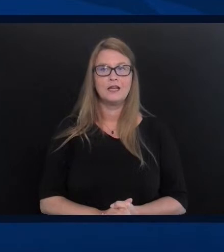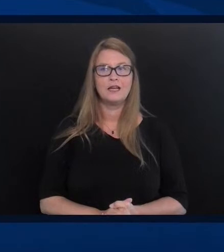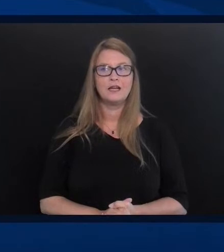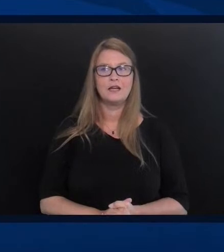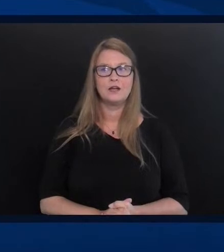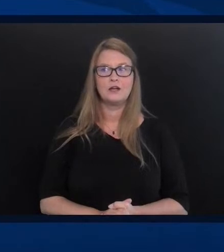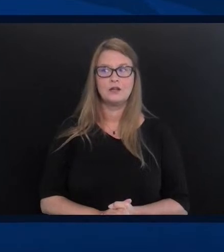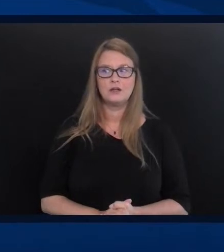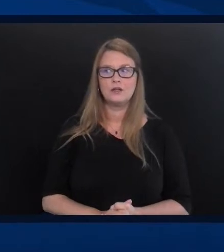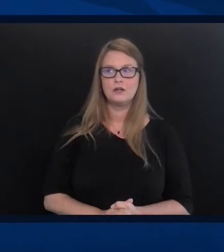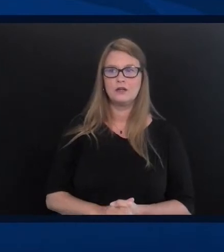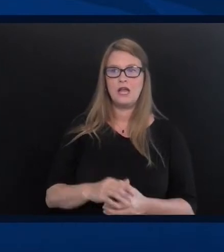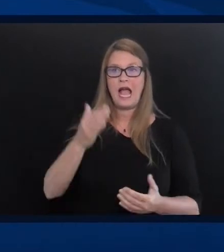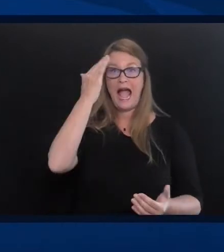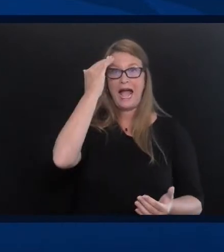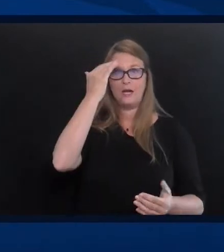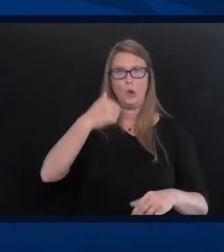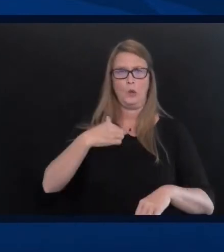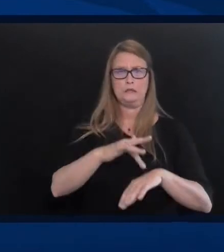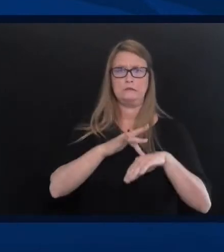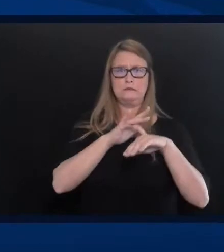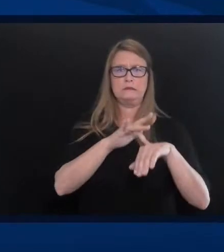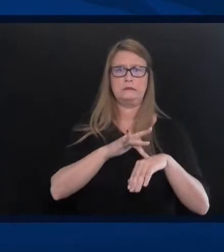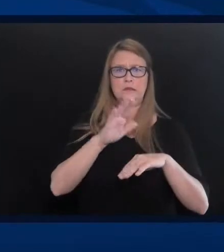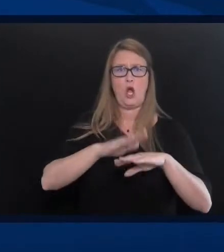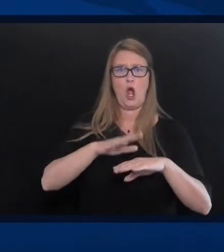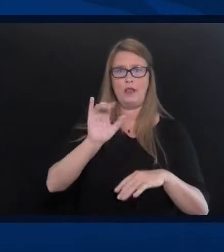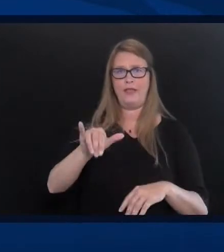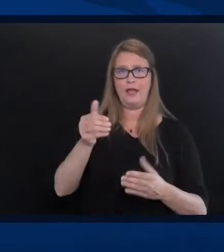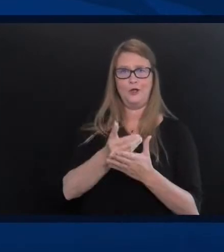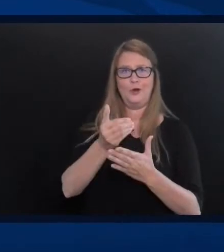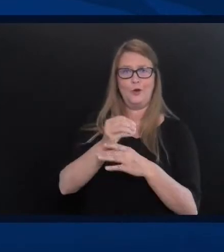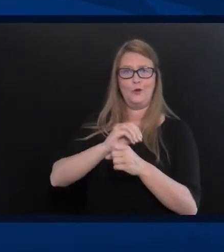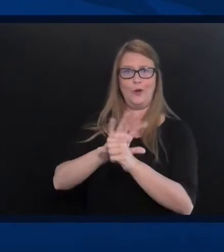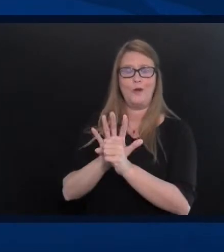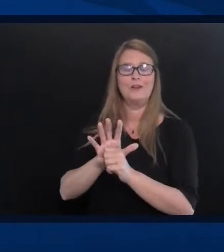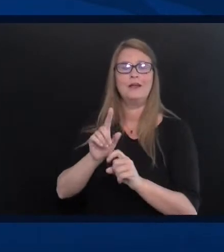the Omicron variant, but with people seeing it in the news and